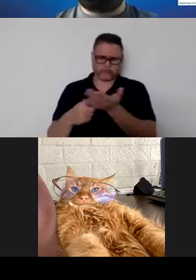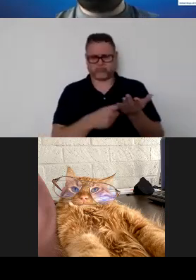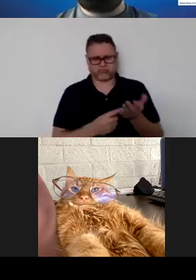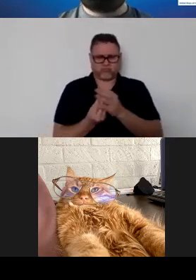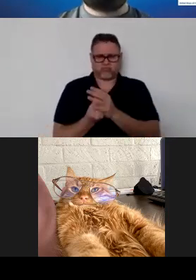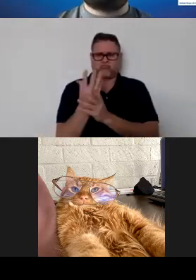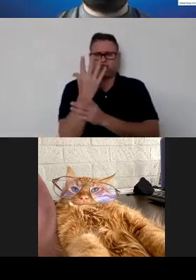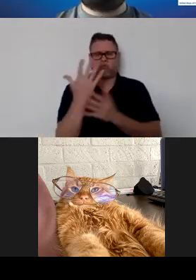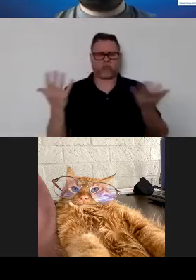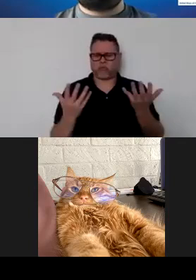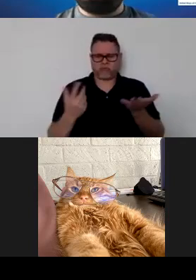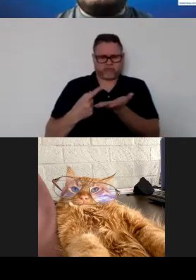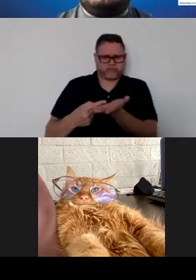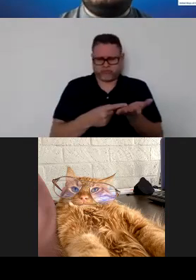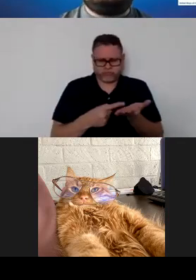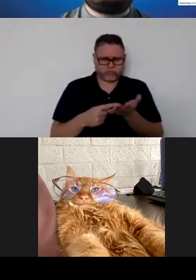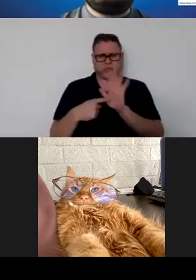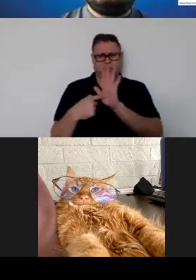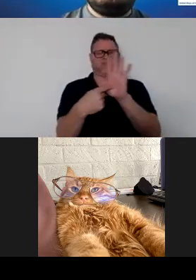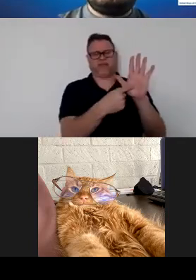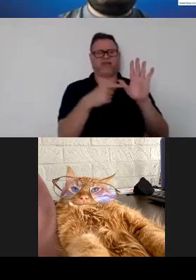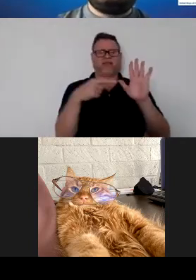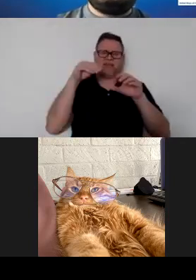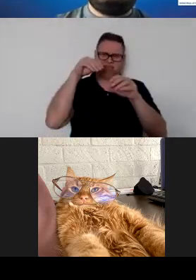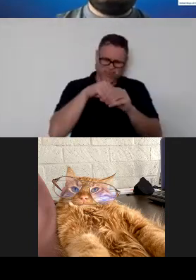and opportunities and reflect that in the model.